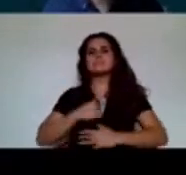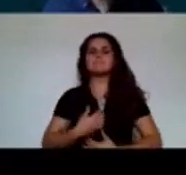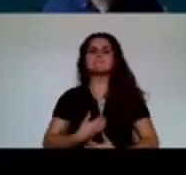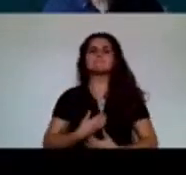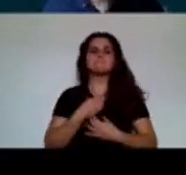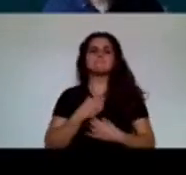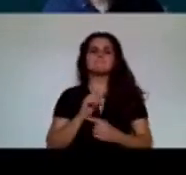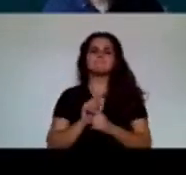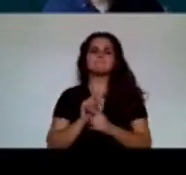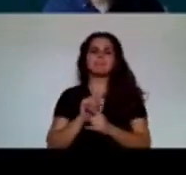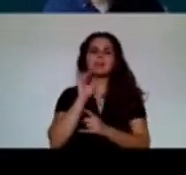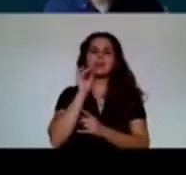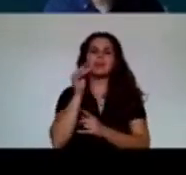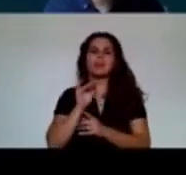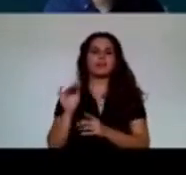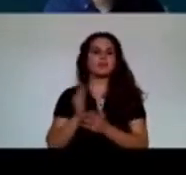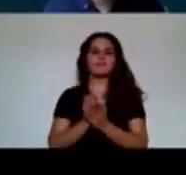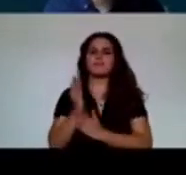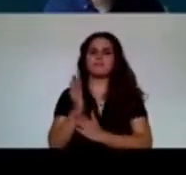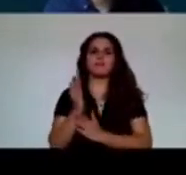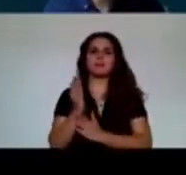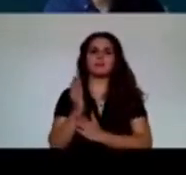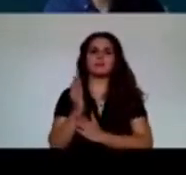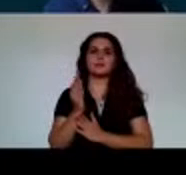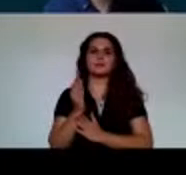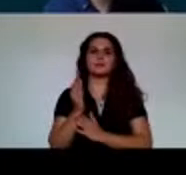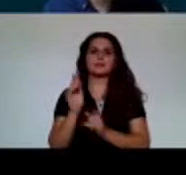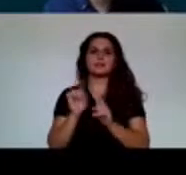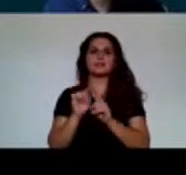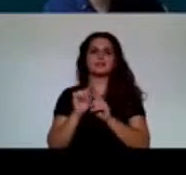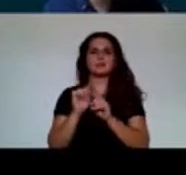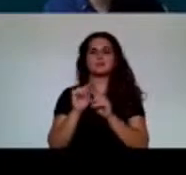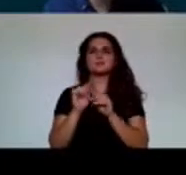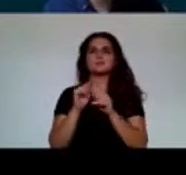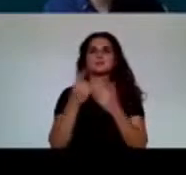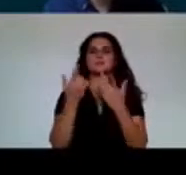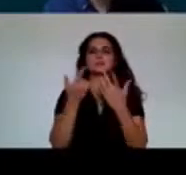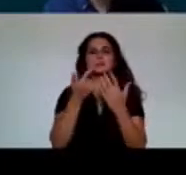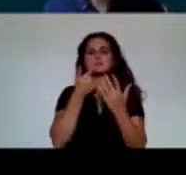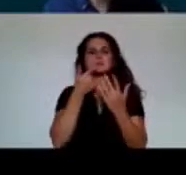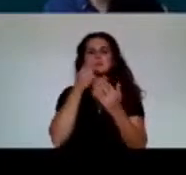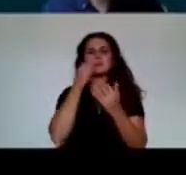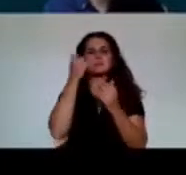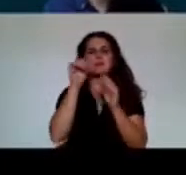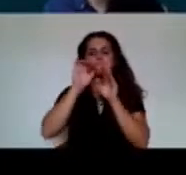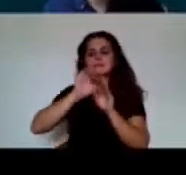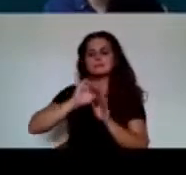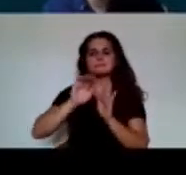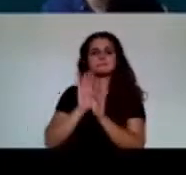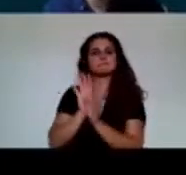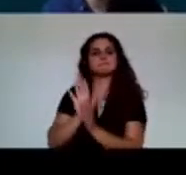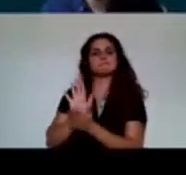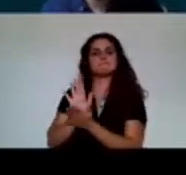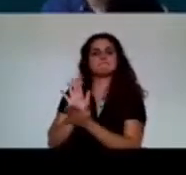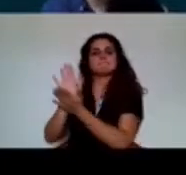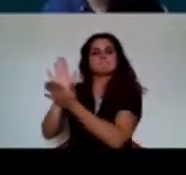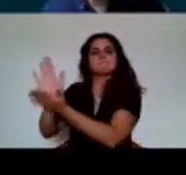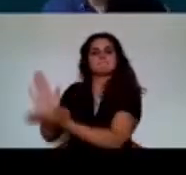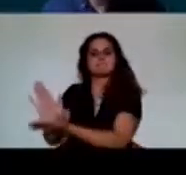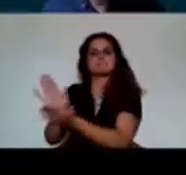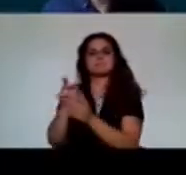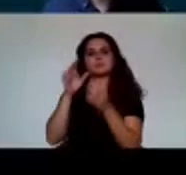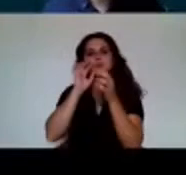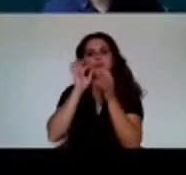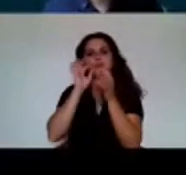children are very much away from this discussion as a focus of the discussion.